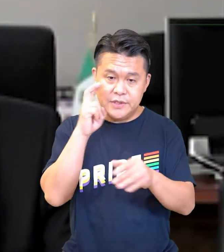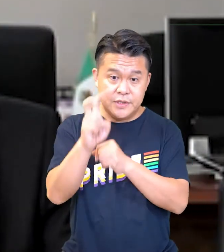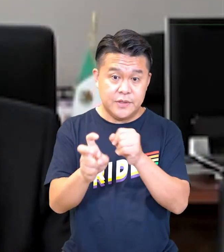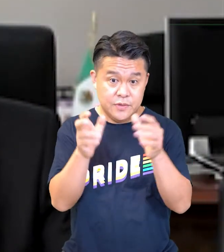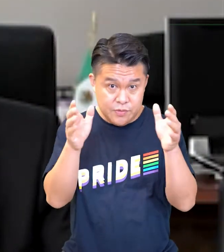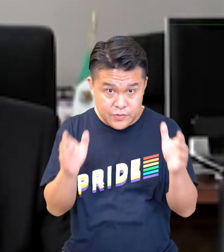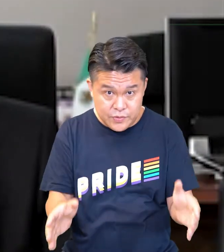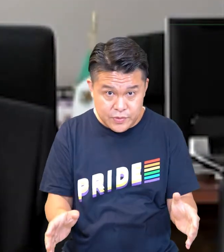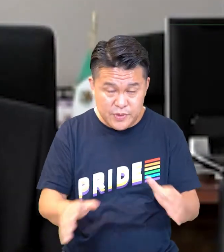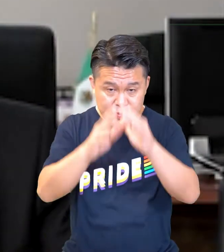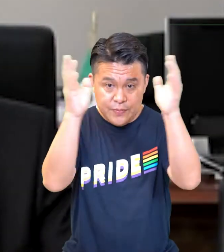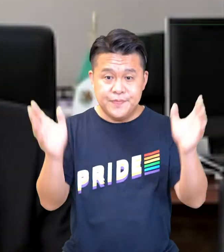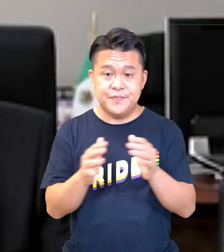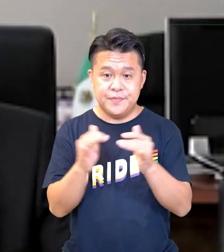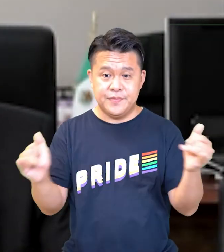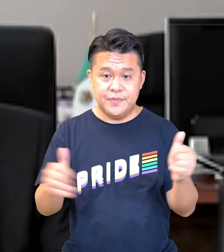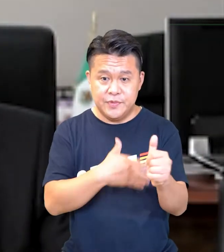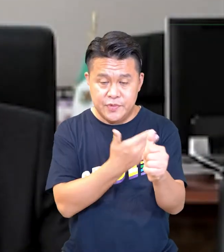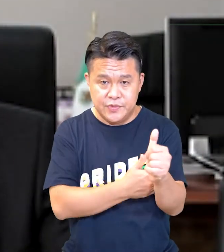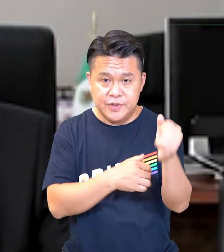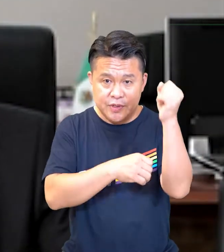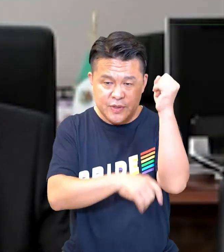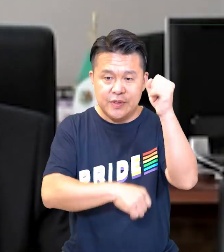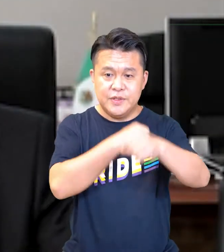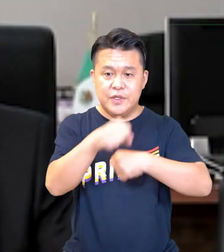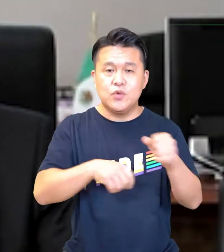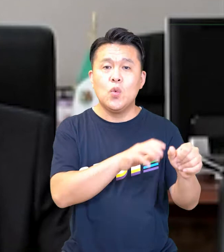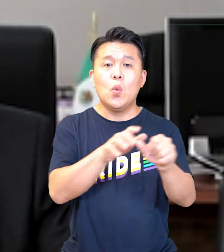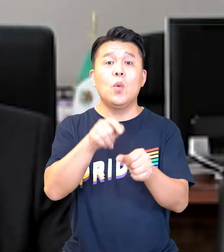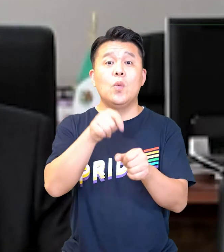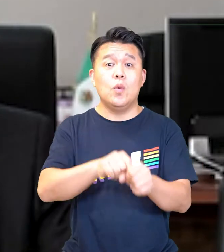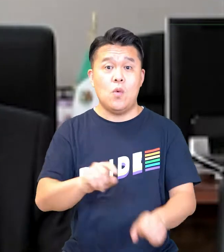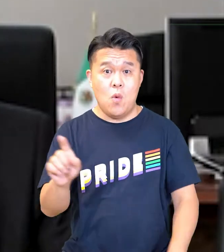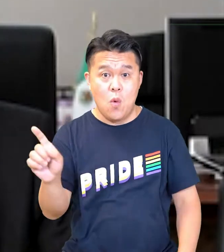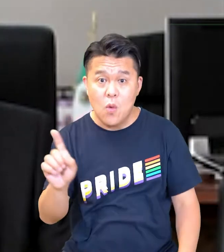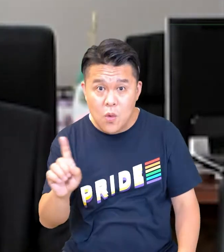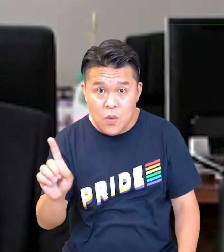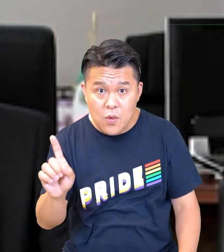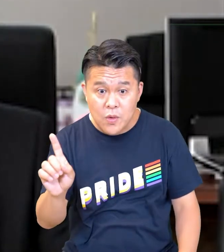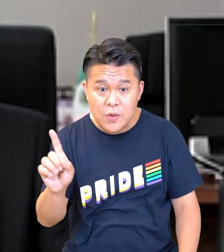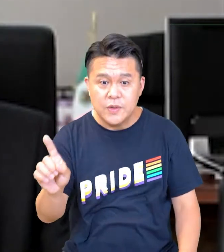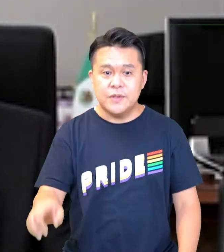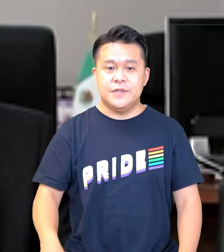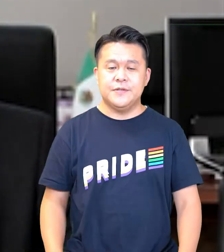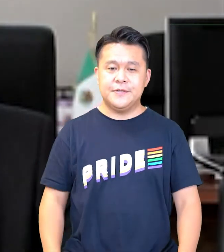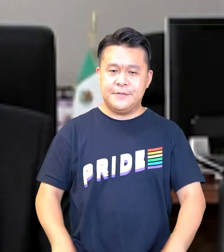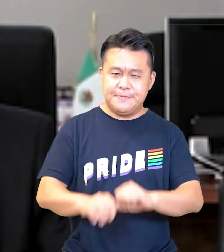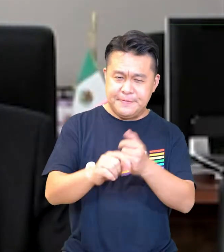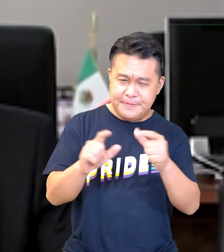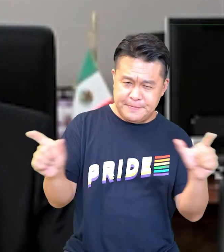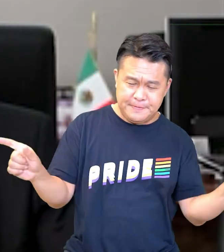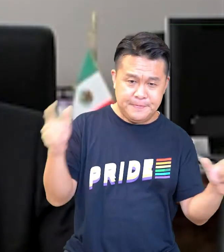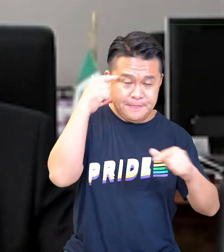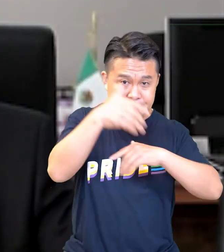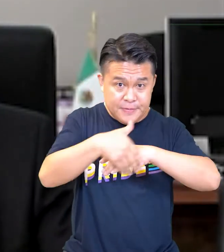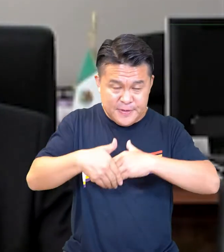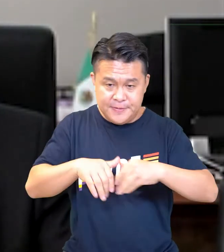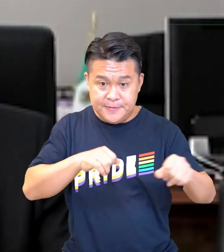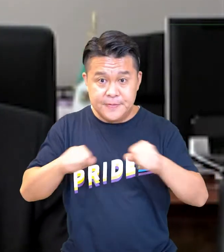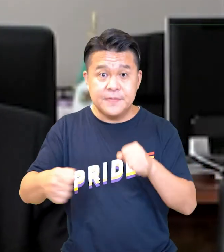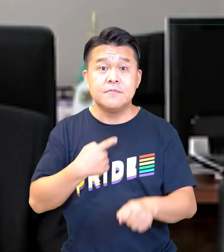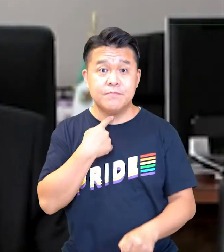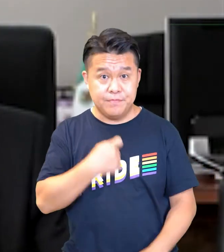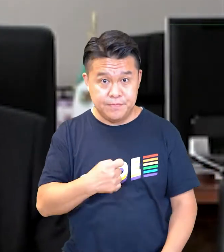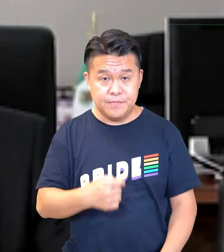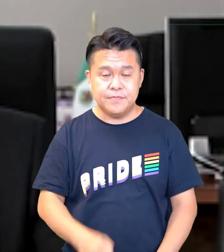20 years, Mexico had put in place a variety of programs and actions to strengthen the protection